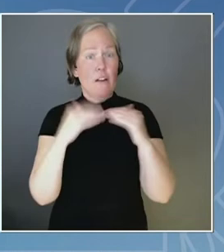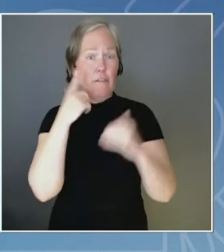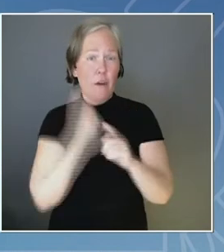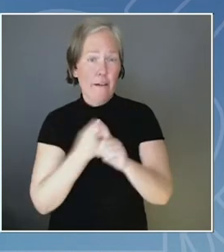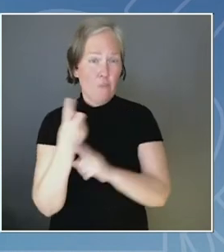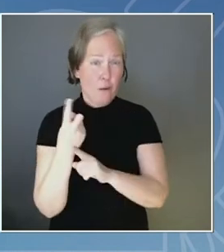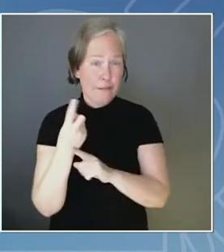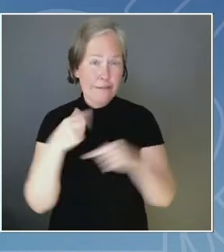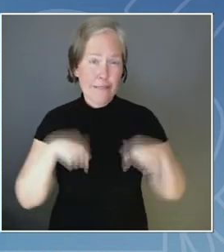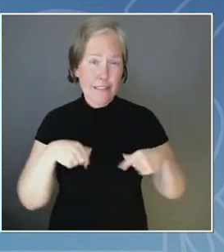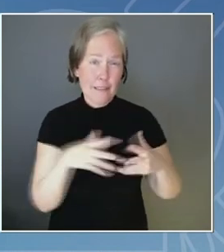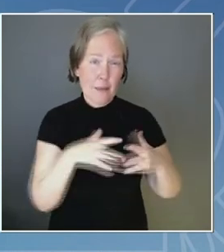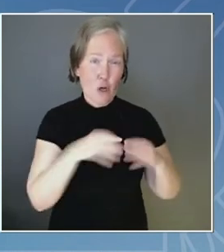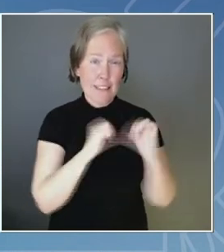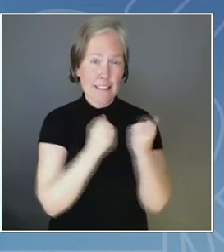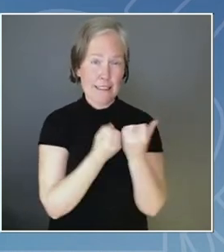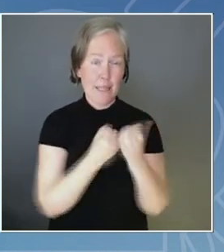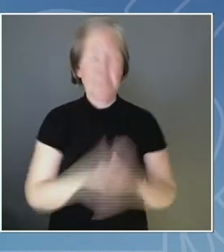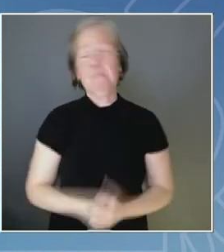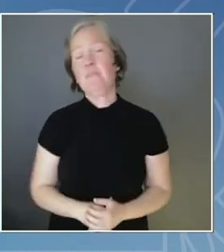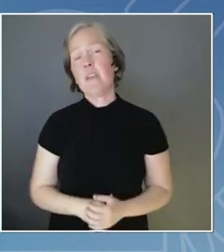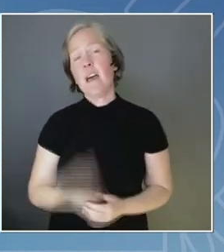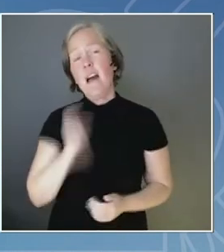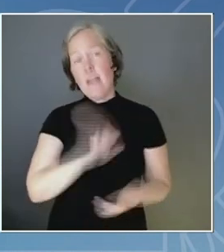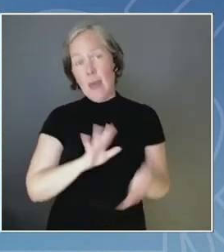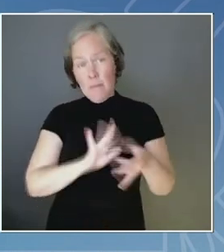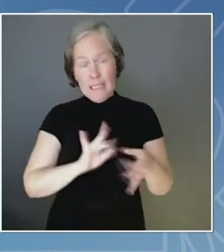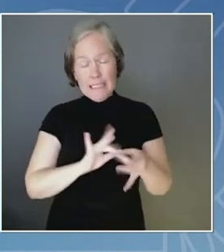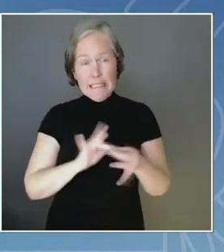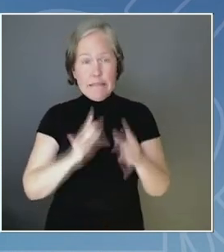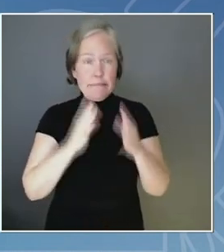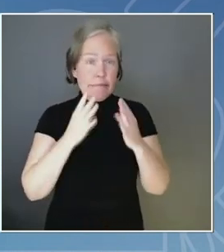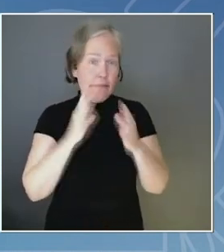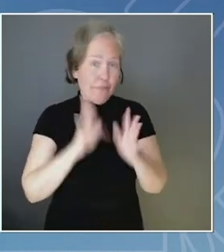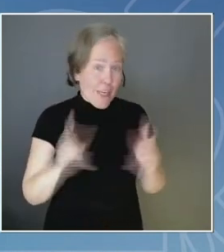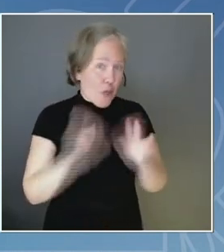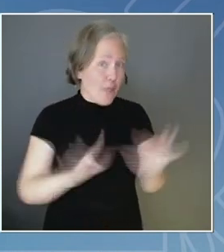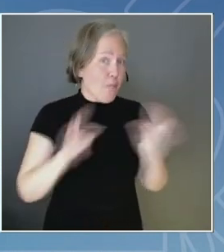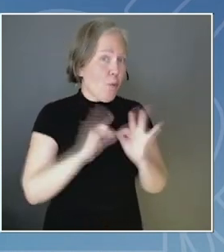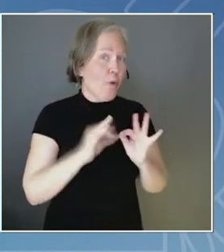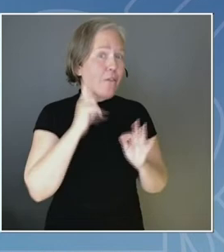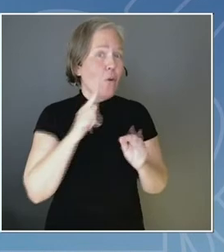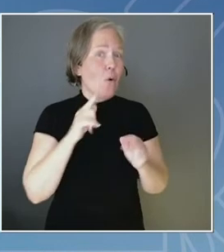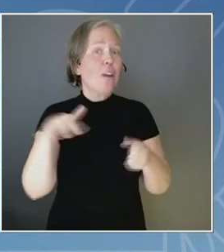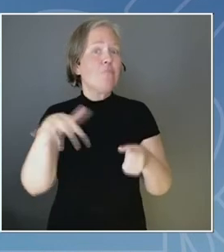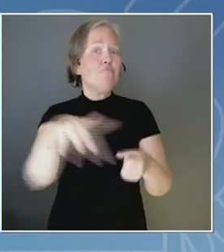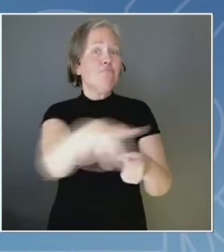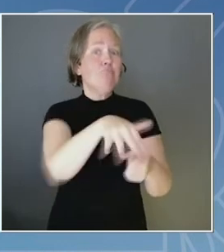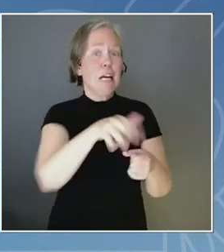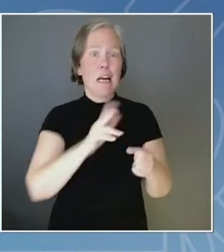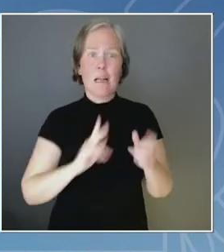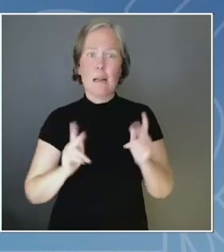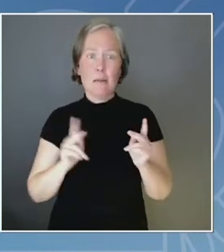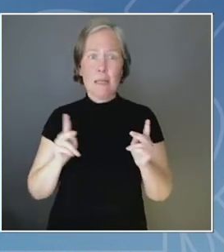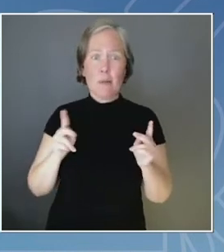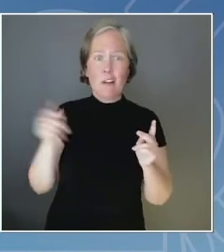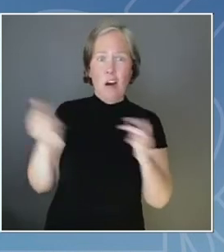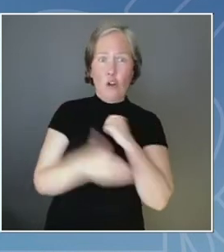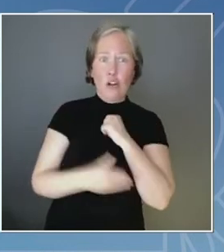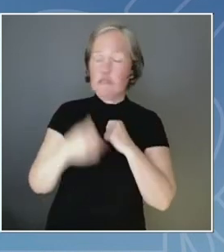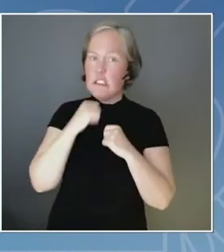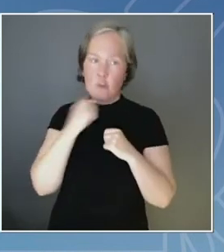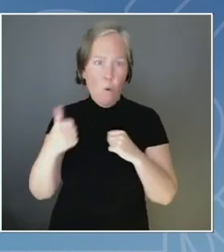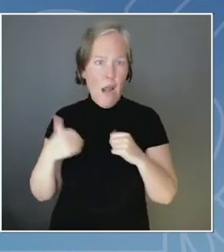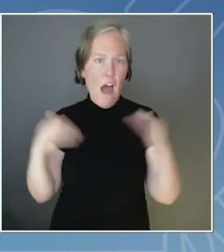That message is particularly important in places where people do not have the same human rights and freedoms